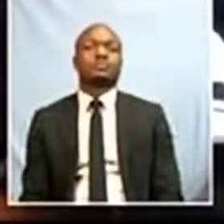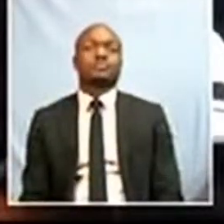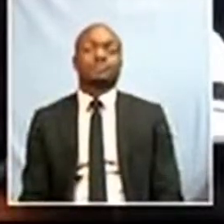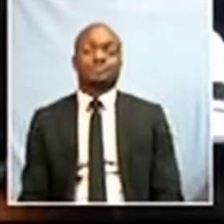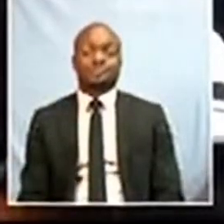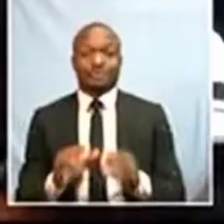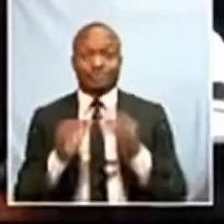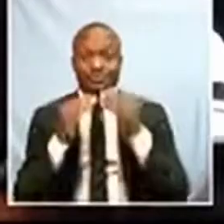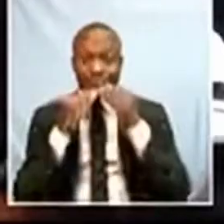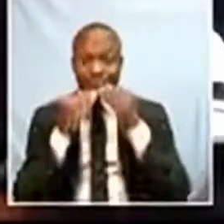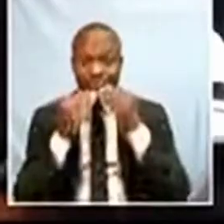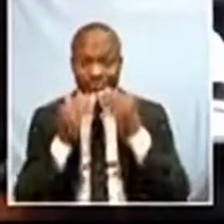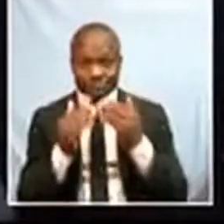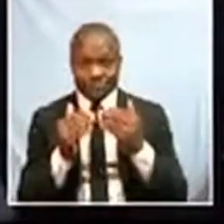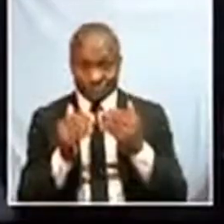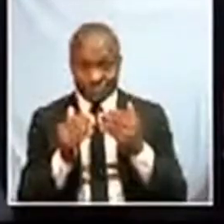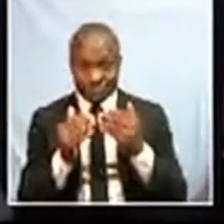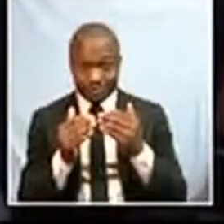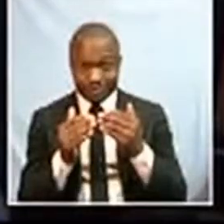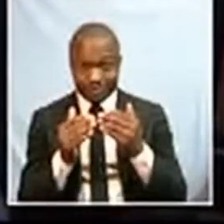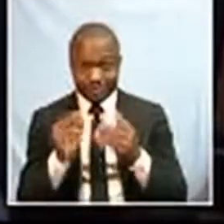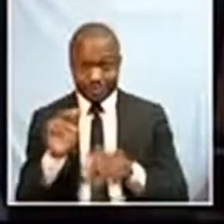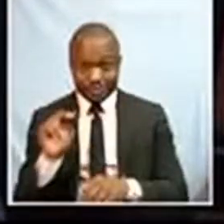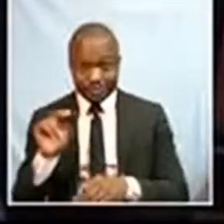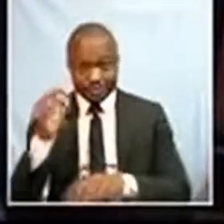Thank you so much. To go with NALOLO,